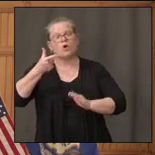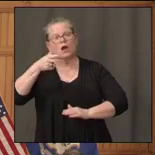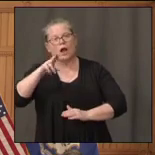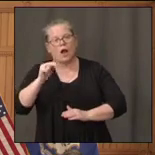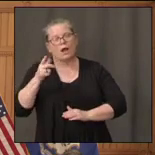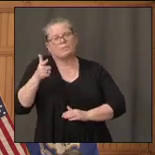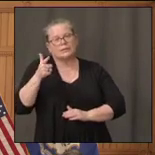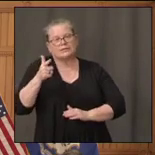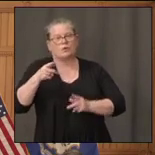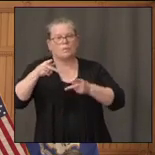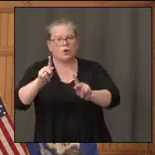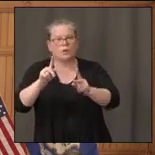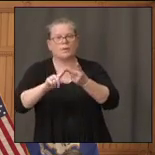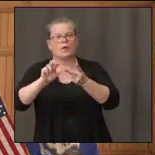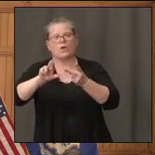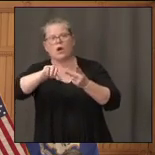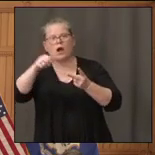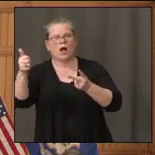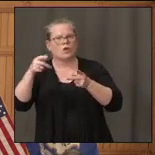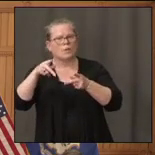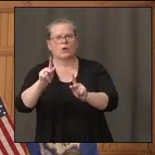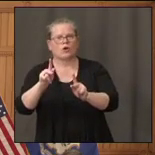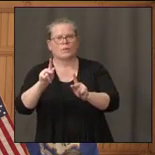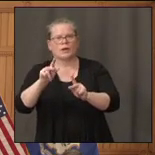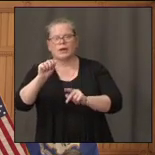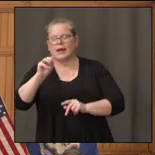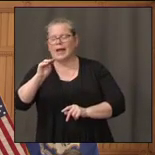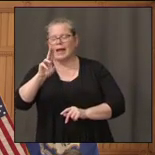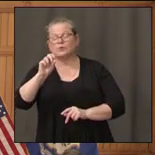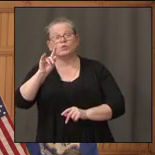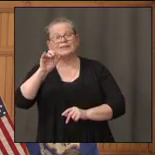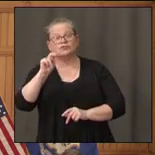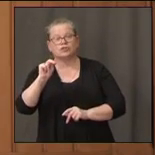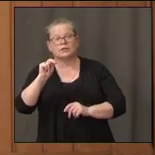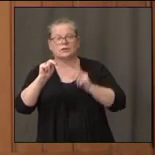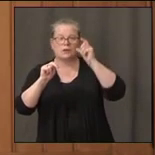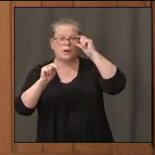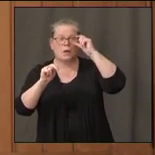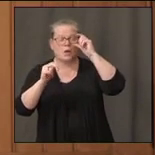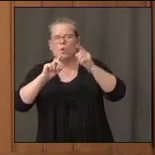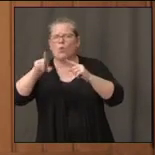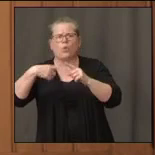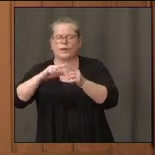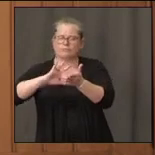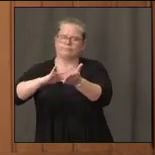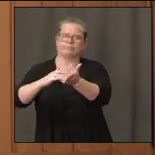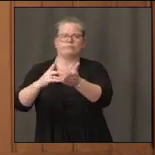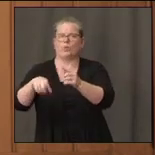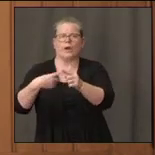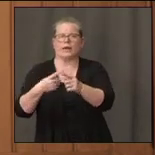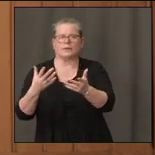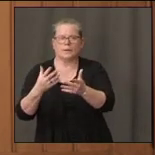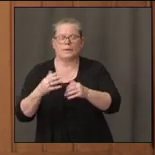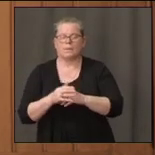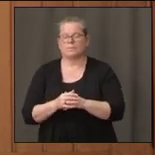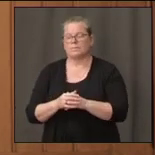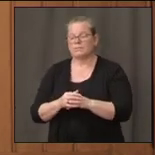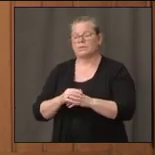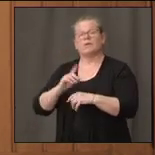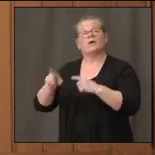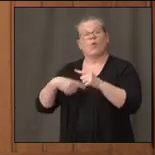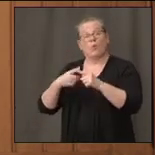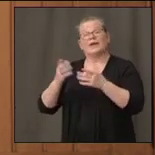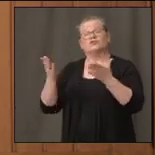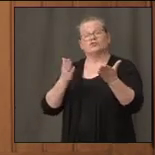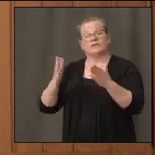permit or long arm permit. Yeah, as soon as services are able to be recontinued, we'll be making announcements, or the respective agency